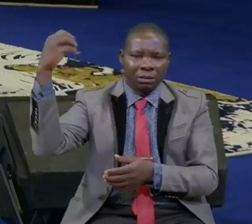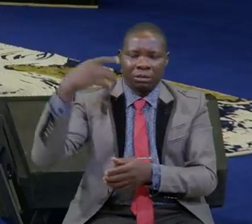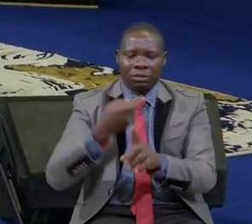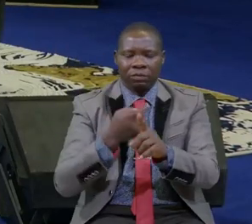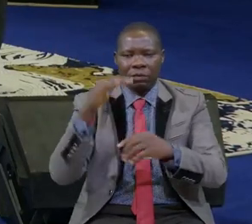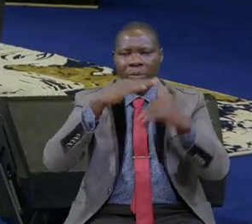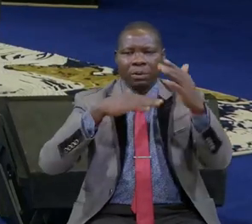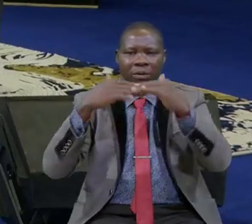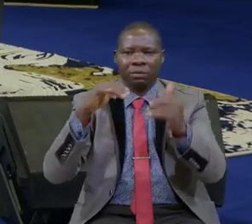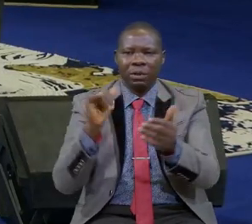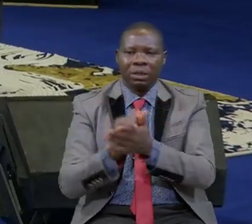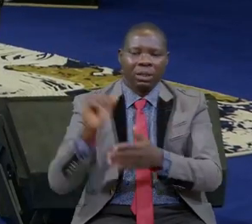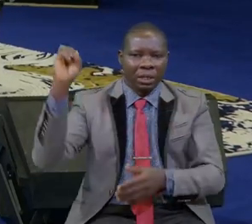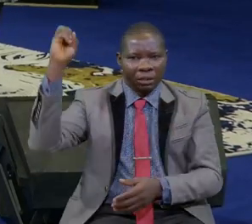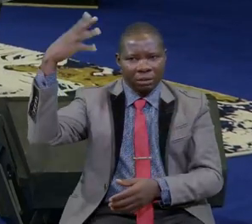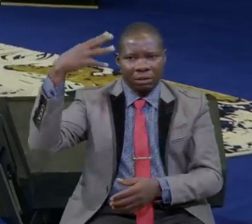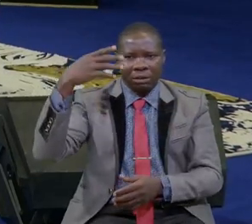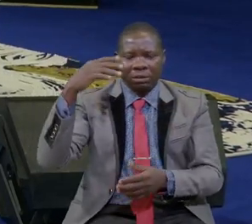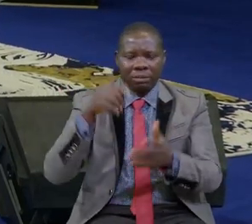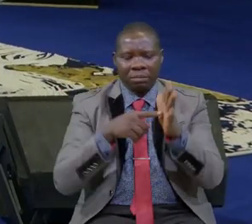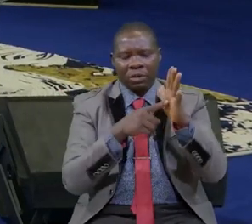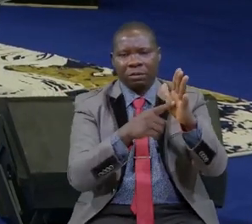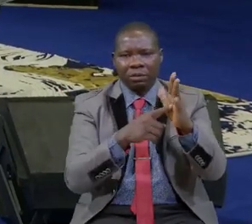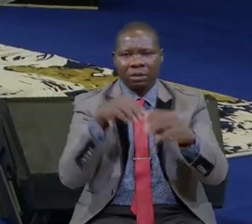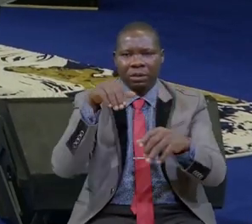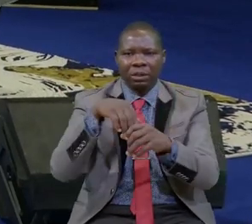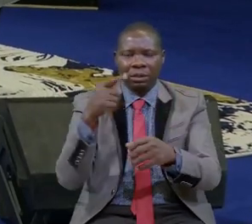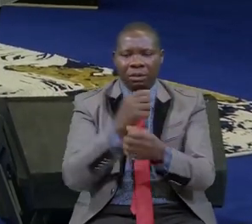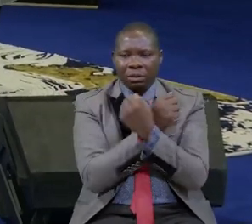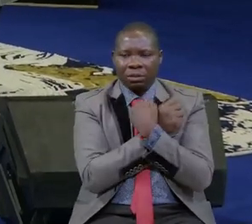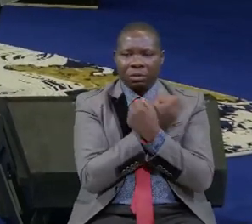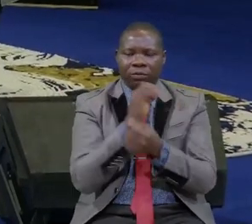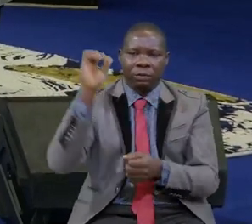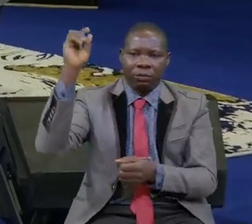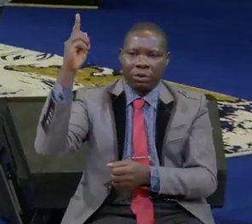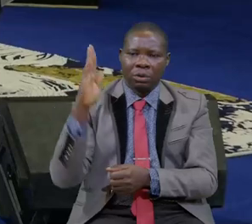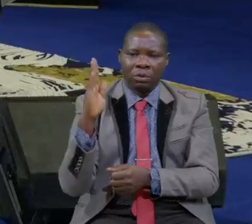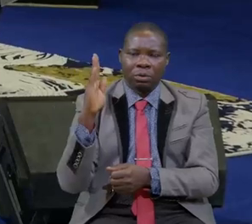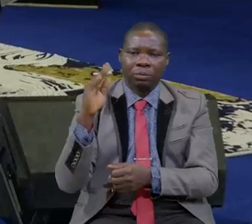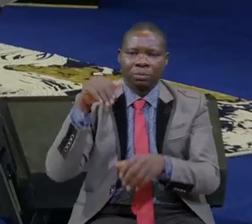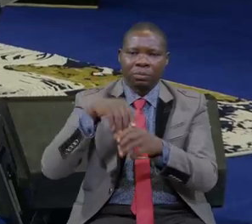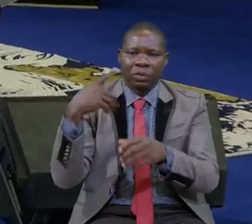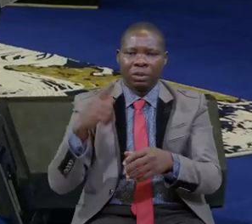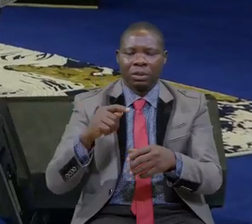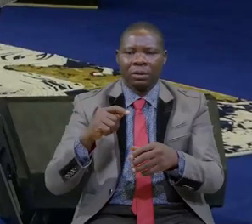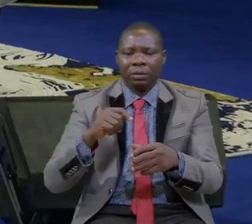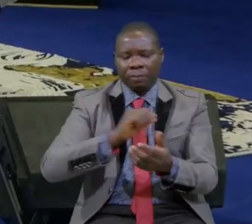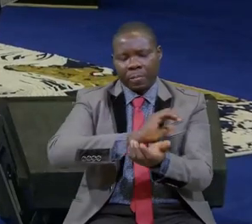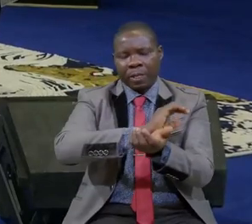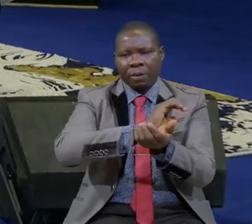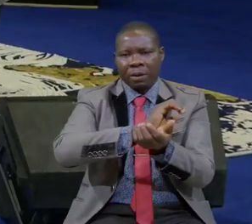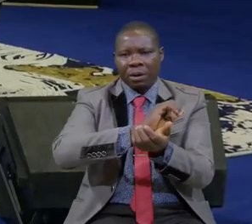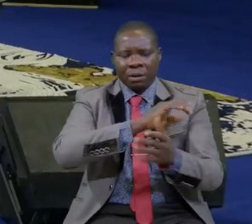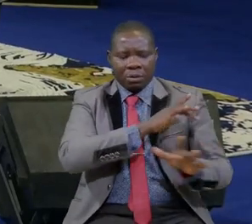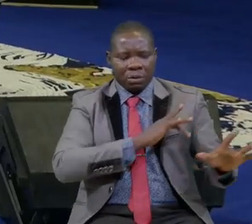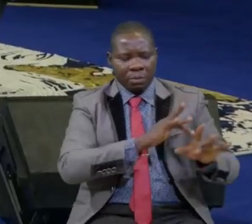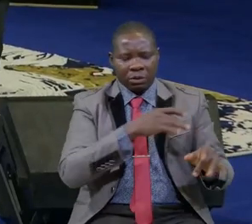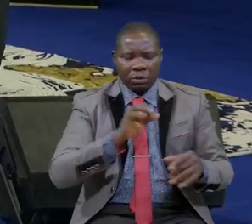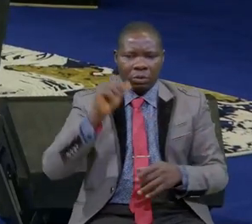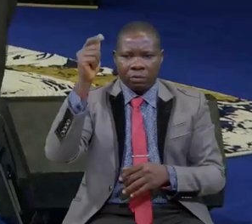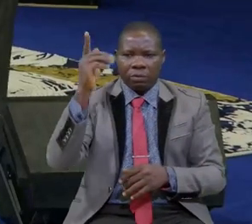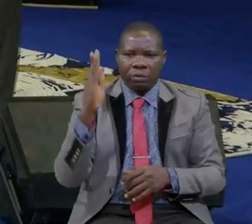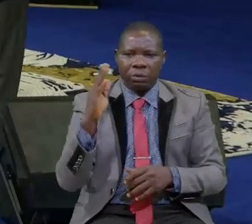that grace manifested in the love of God, in the compassion of God, in faith,